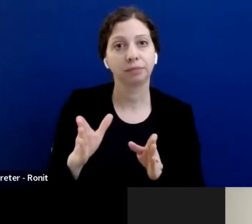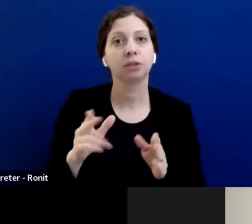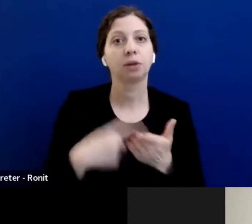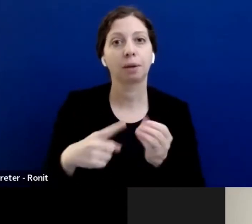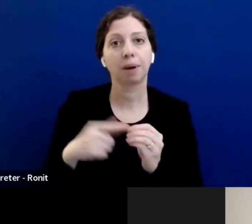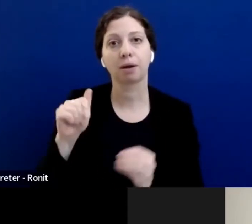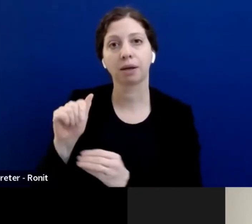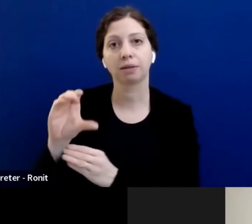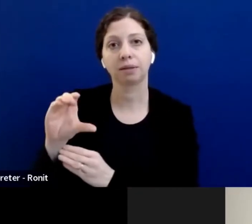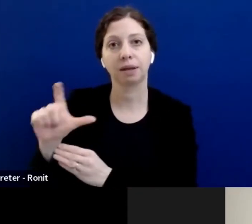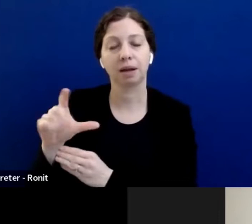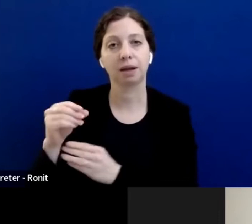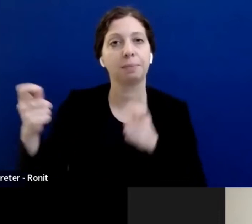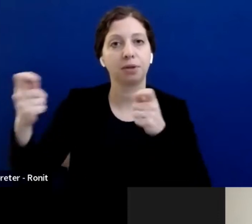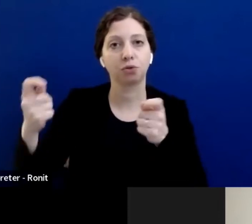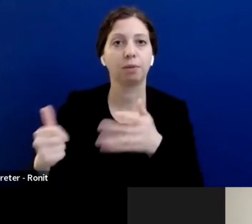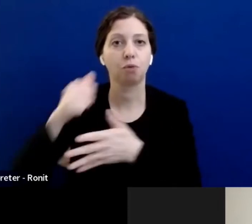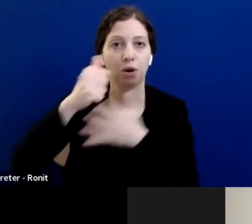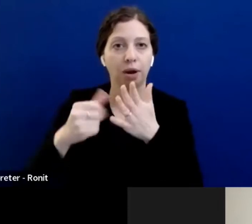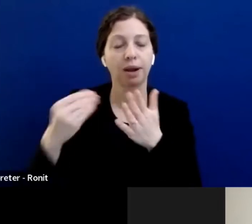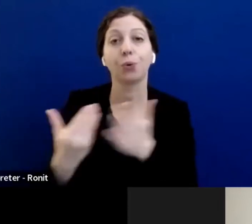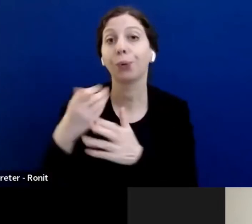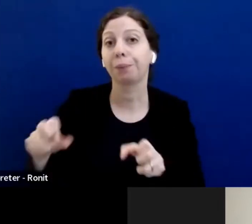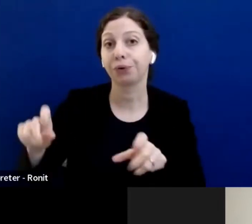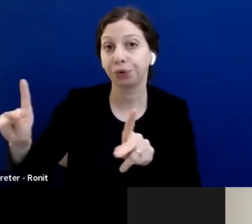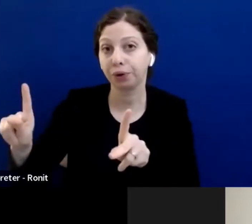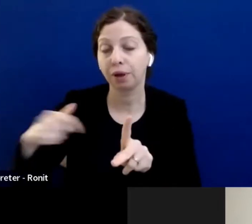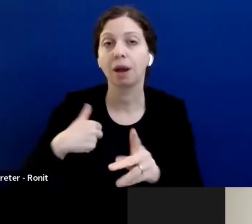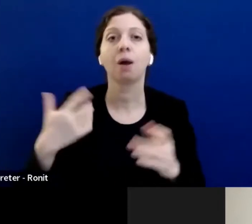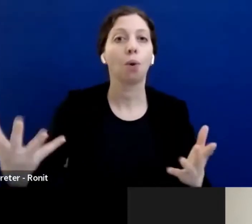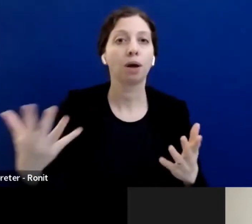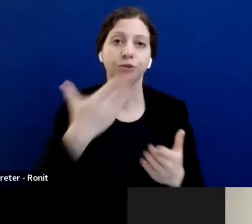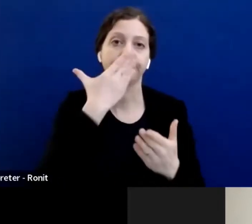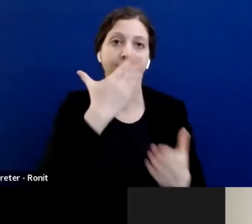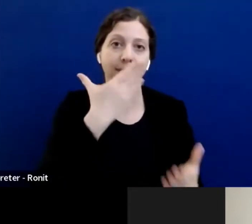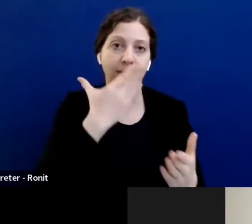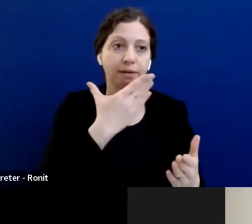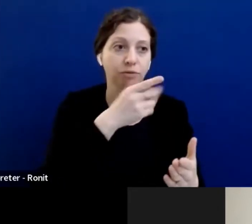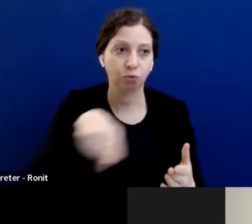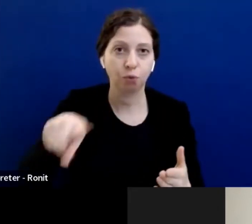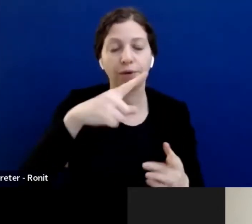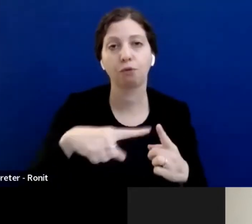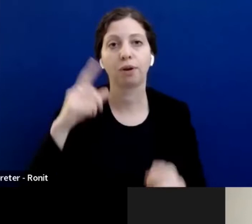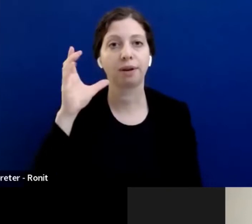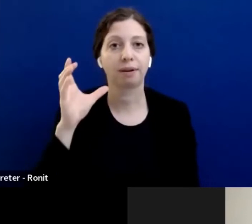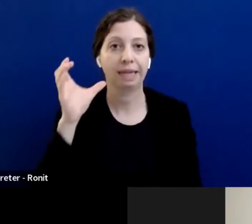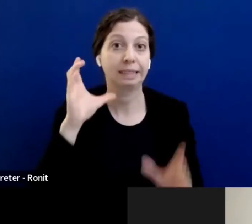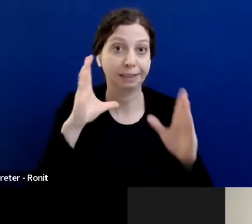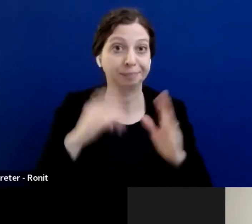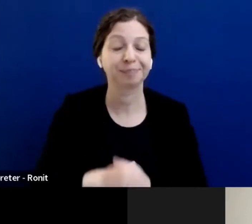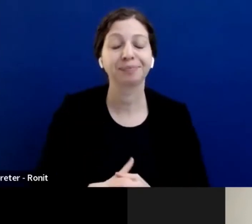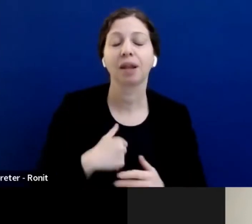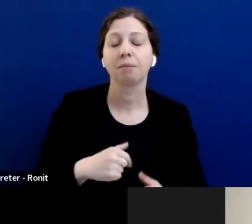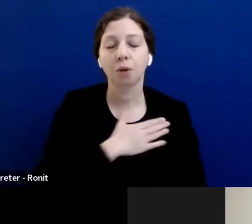and administration priorities and new opportunities, I want to thank each of you for listening. I'm